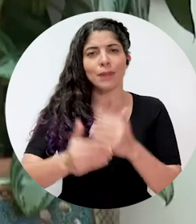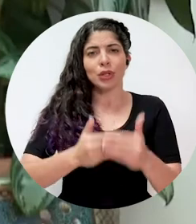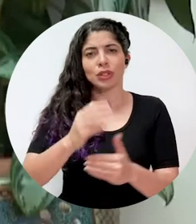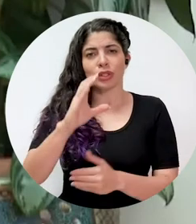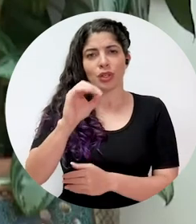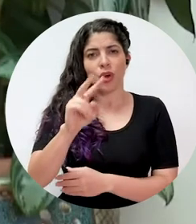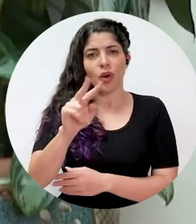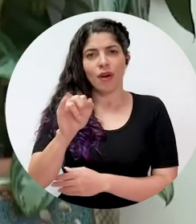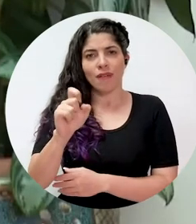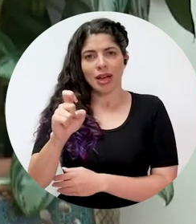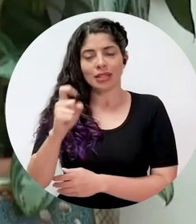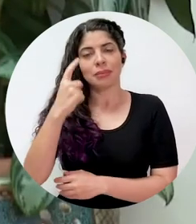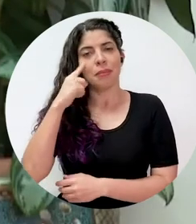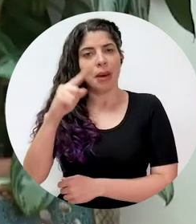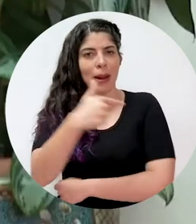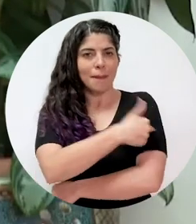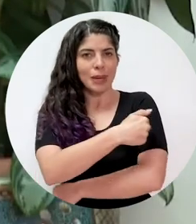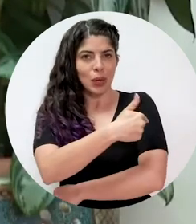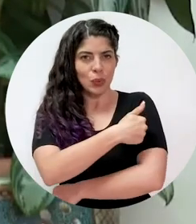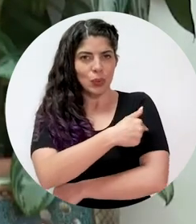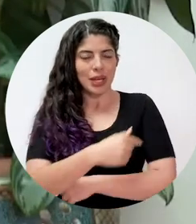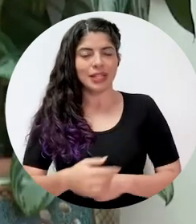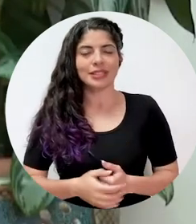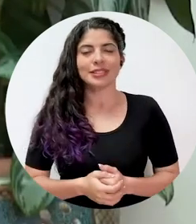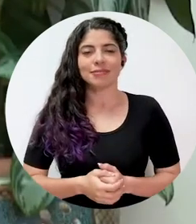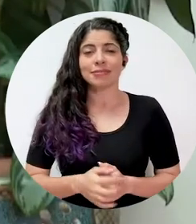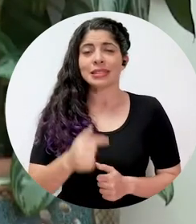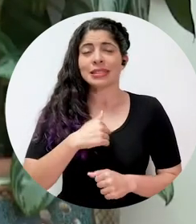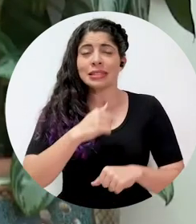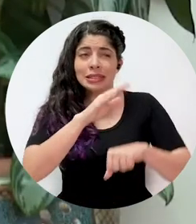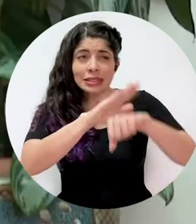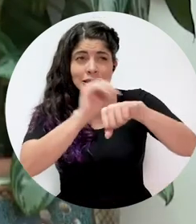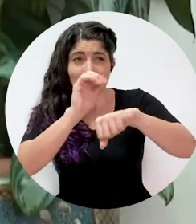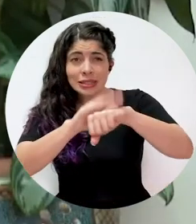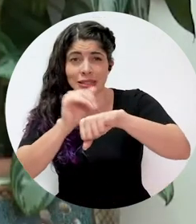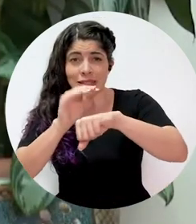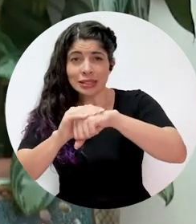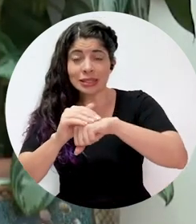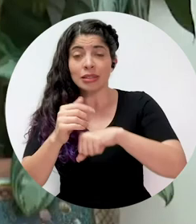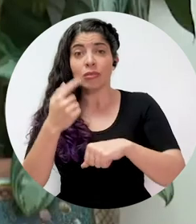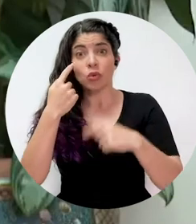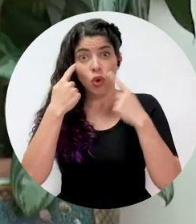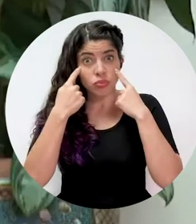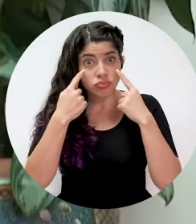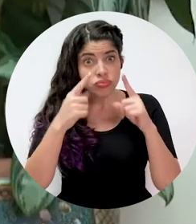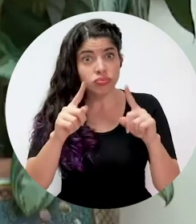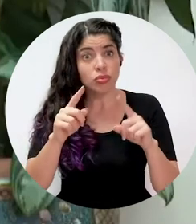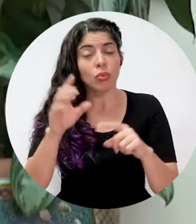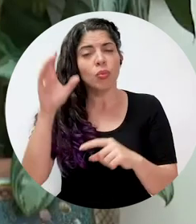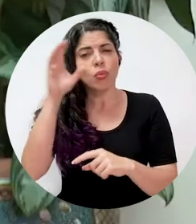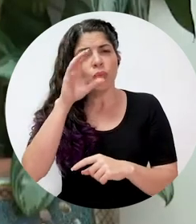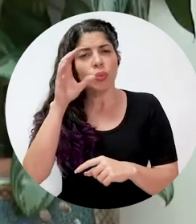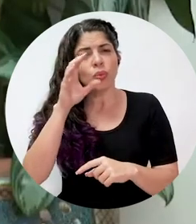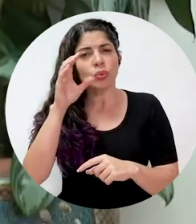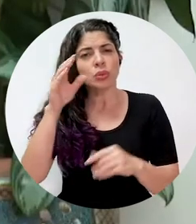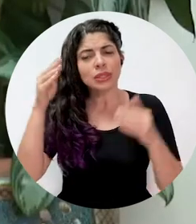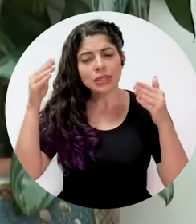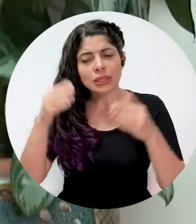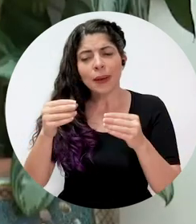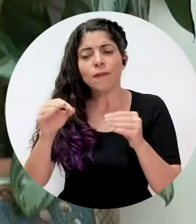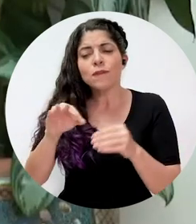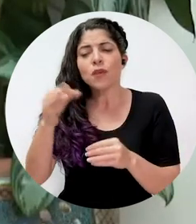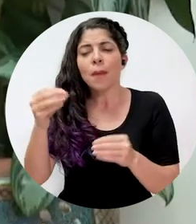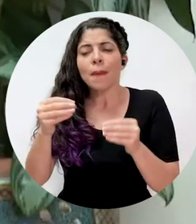COVAX process as well for vaccination. And I'll call it have success, and also to